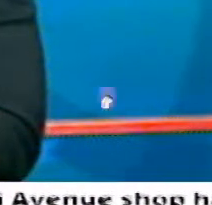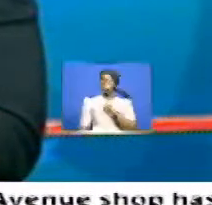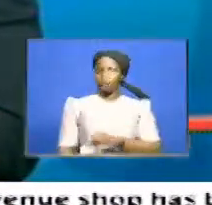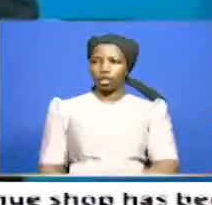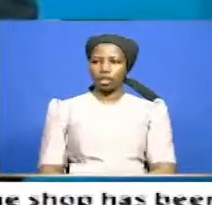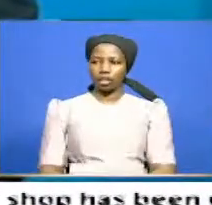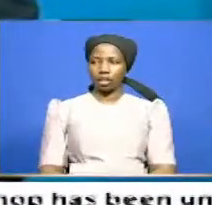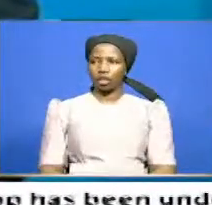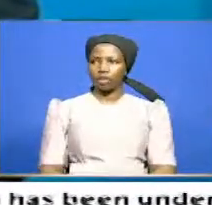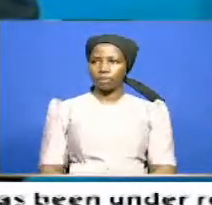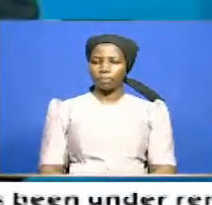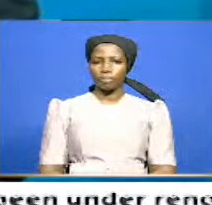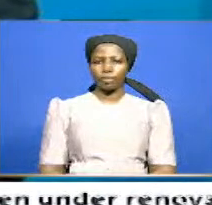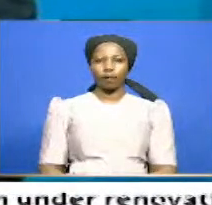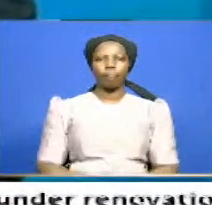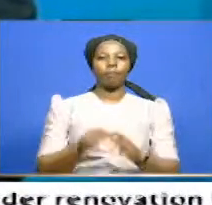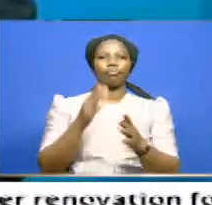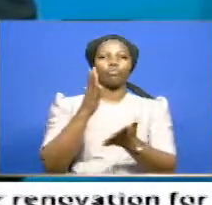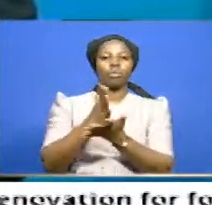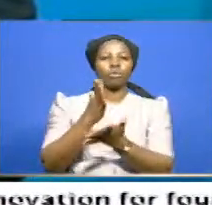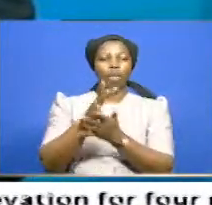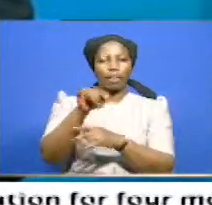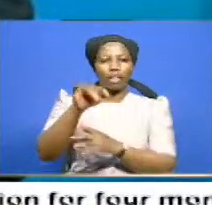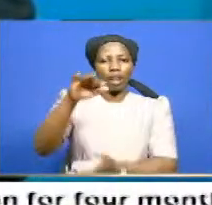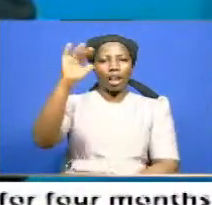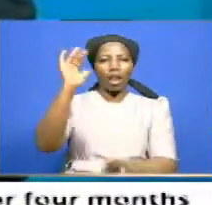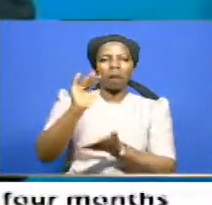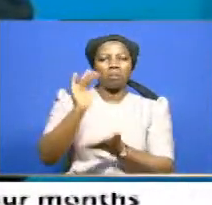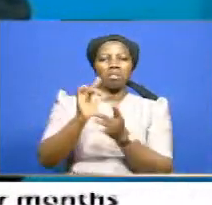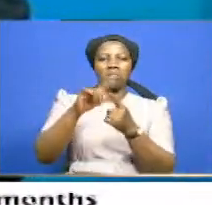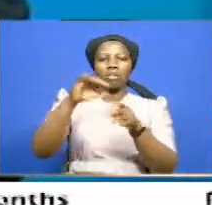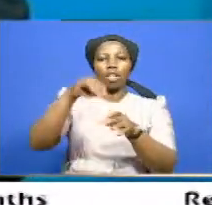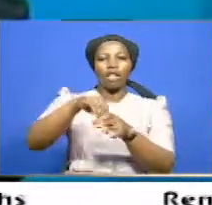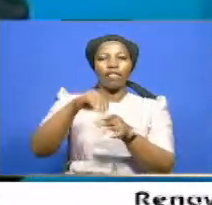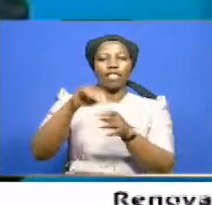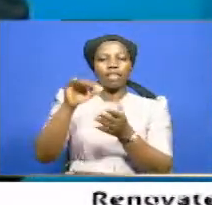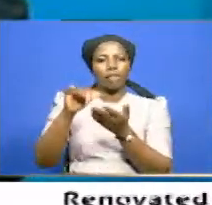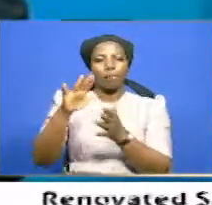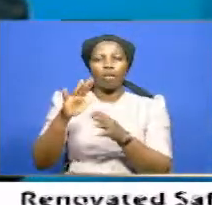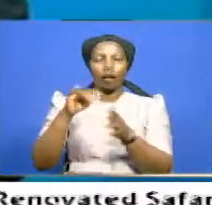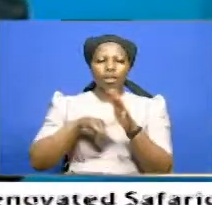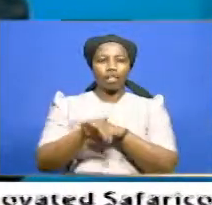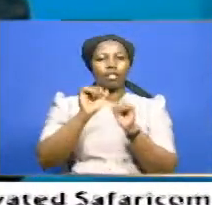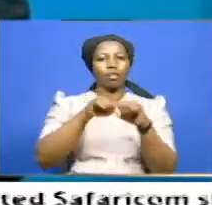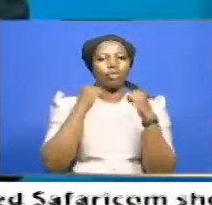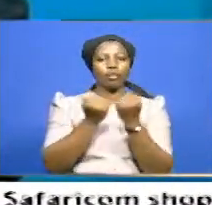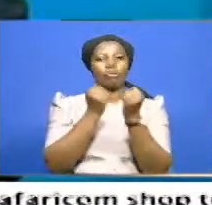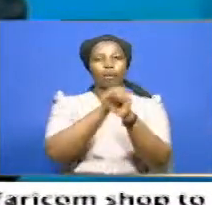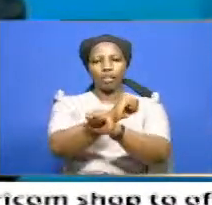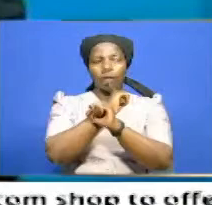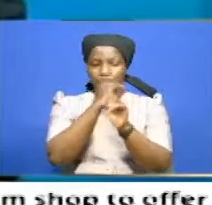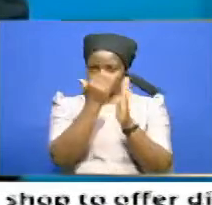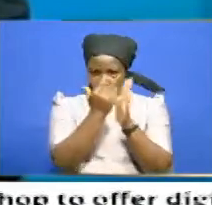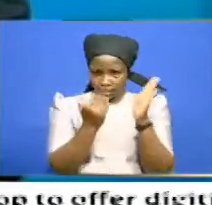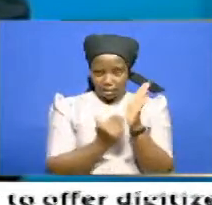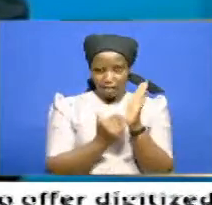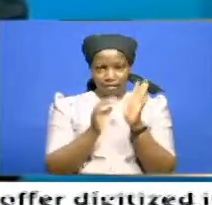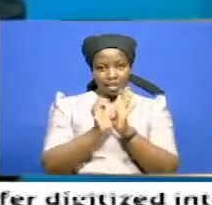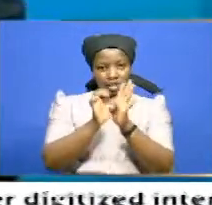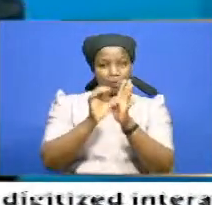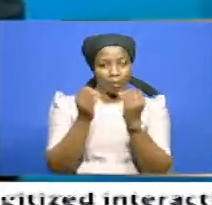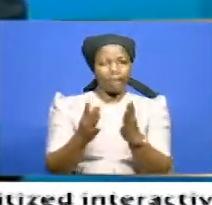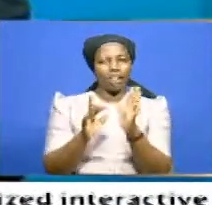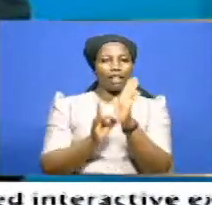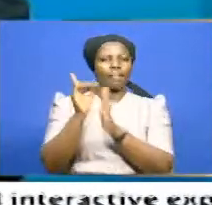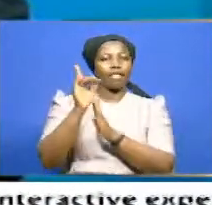Kenya. And actually they are cutting down to invest more into their own social protection programs. Yeah. So for example, many developed countries